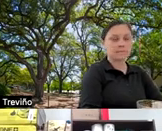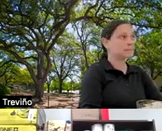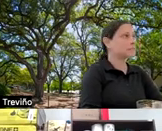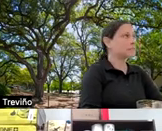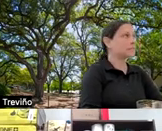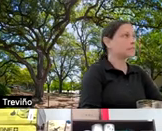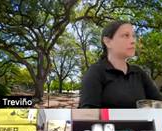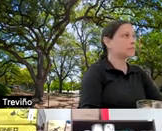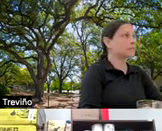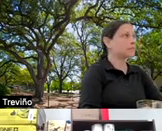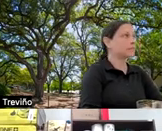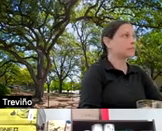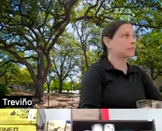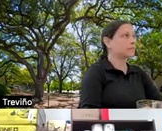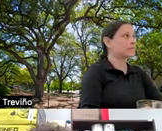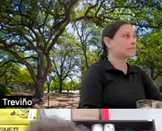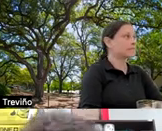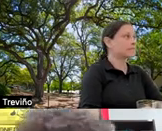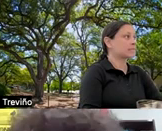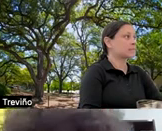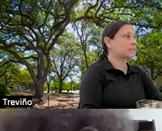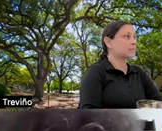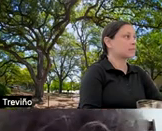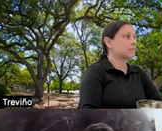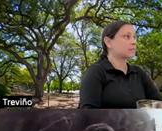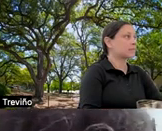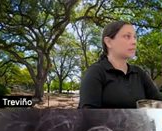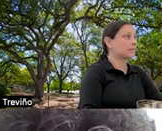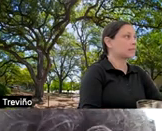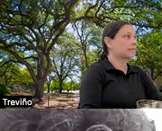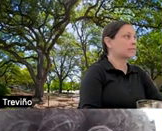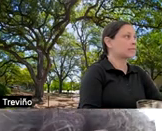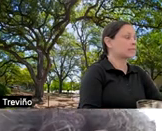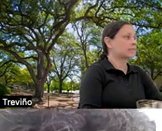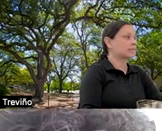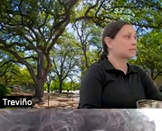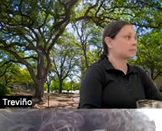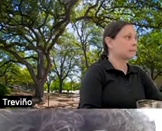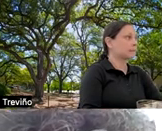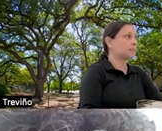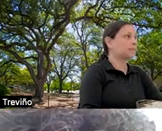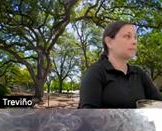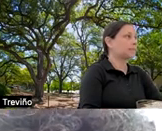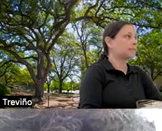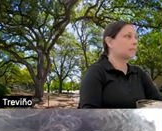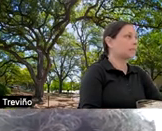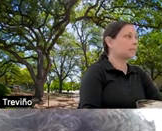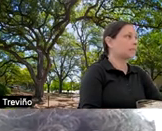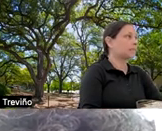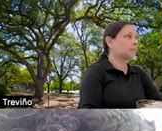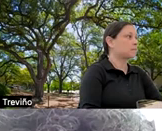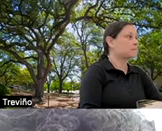these next couple of slides. Who in your network might be able to talk through some things with us in the next month?